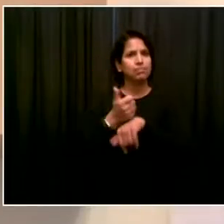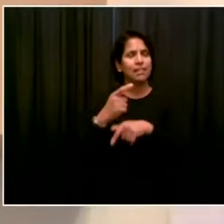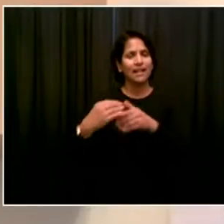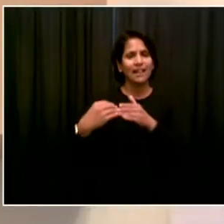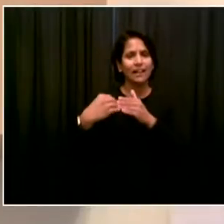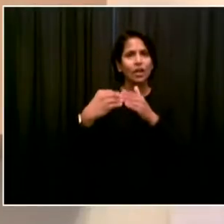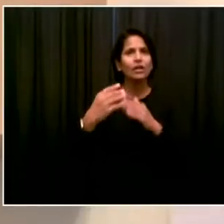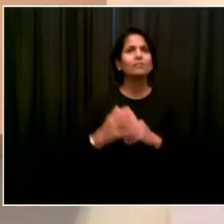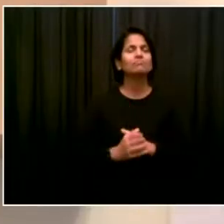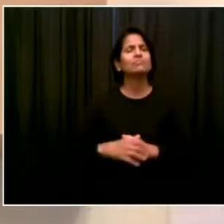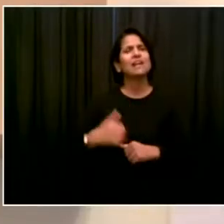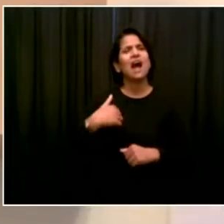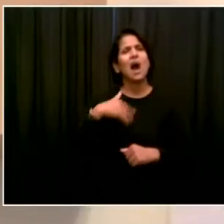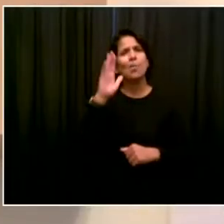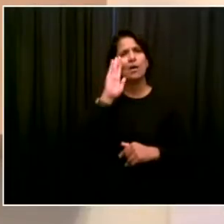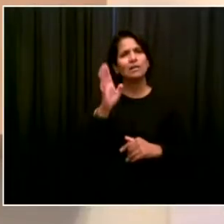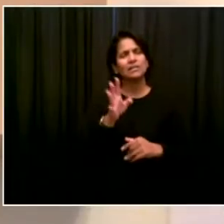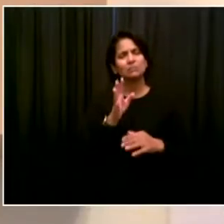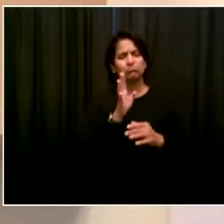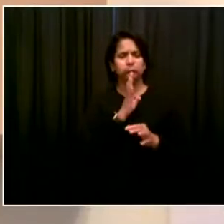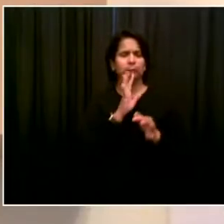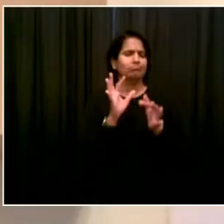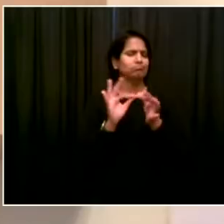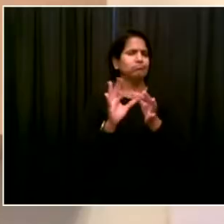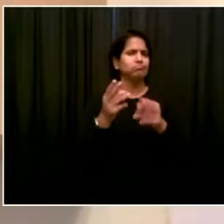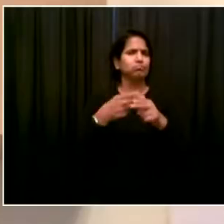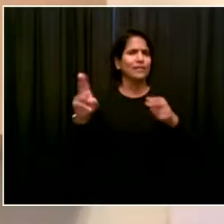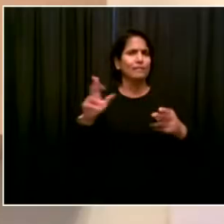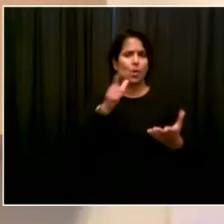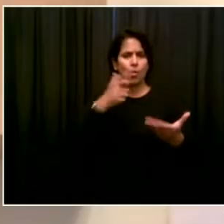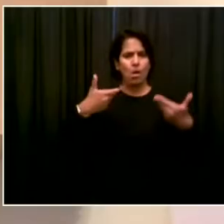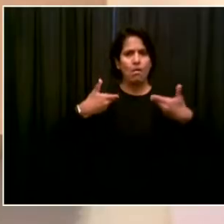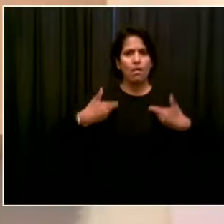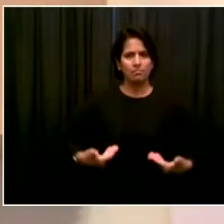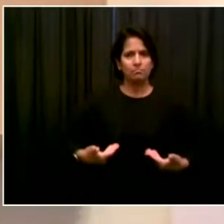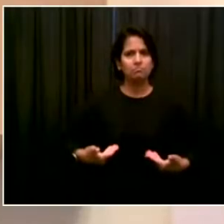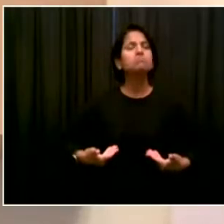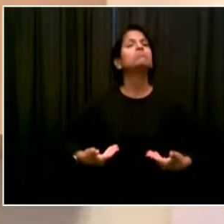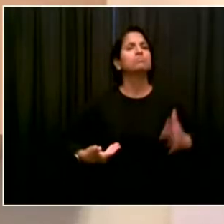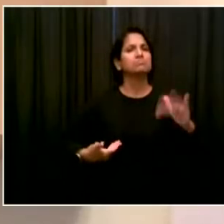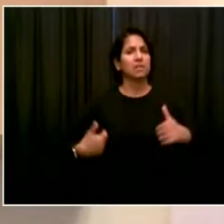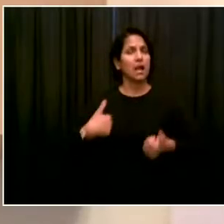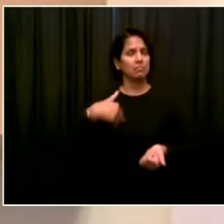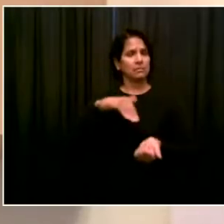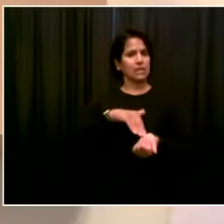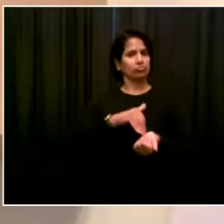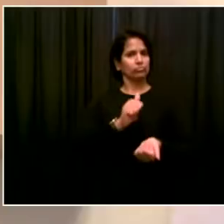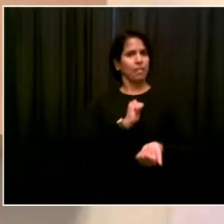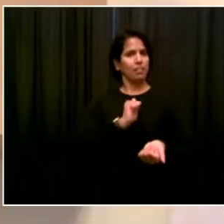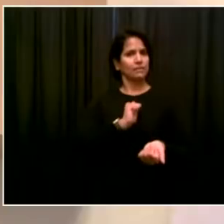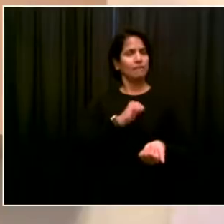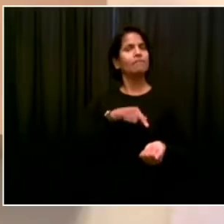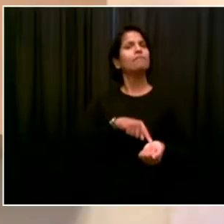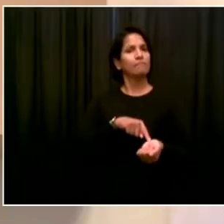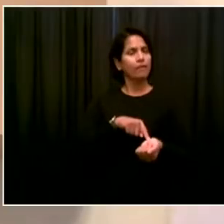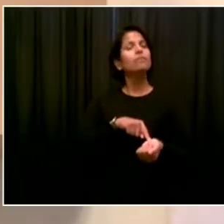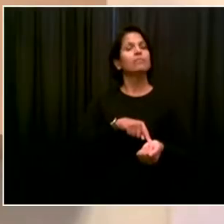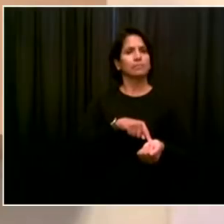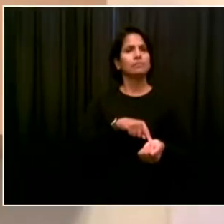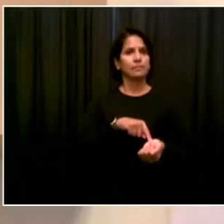my perspective. I'm a primary care physician in one of our nation's 1,400 community health centers that help over 30 million